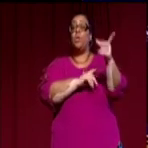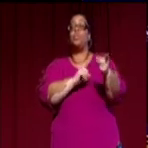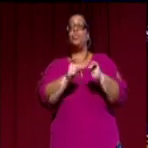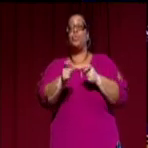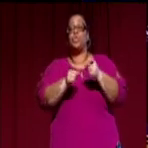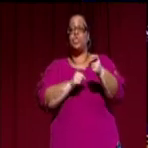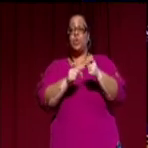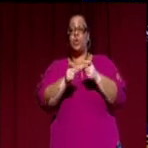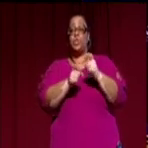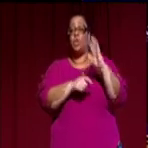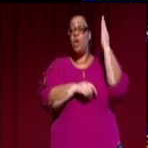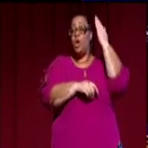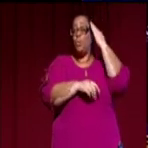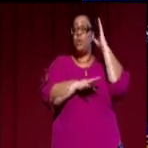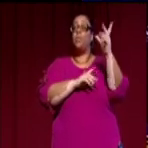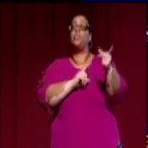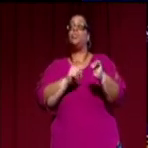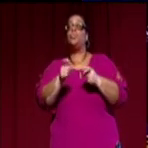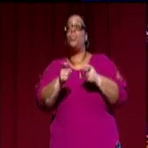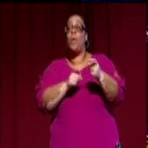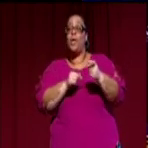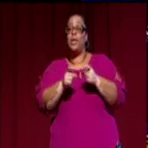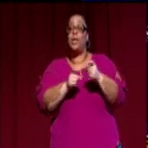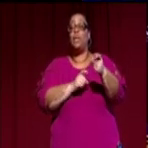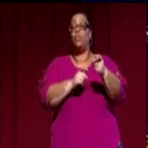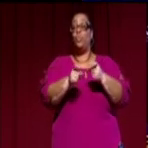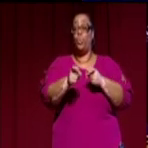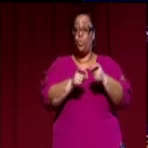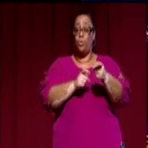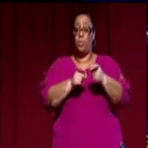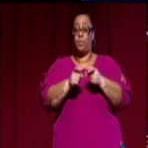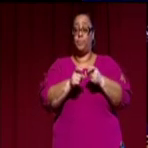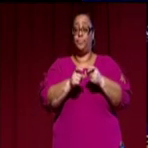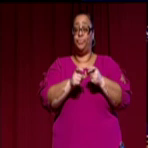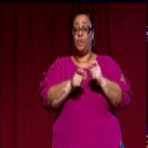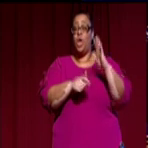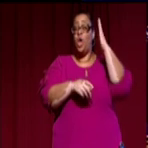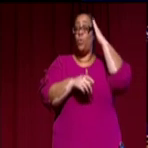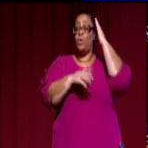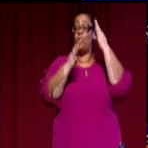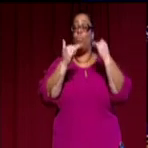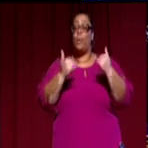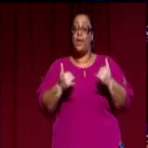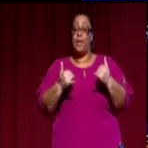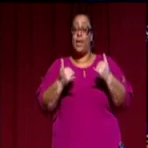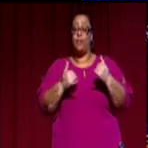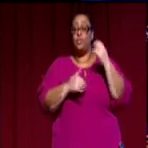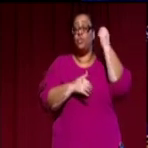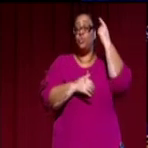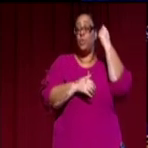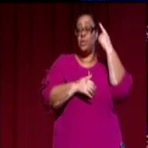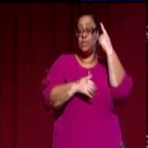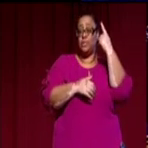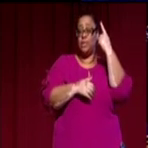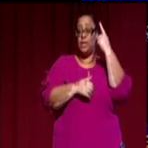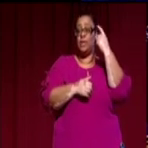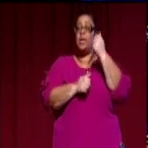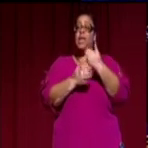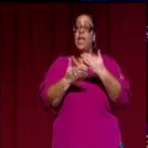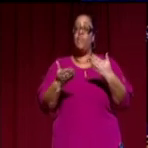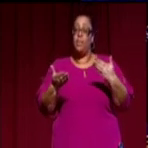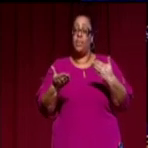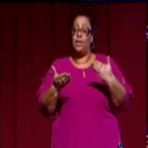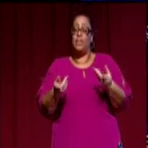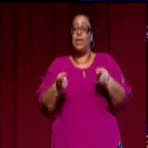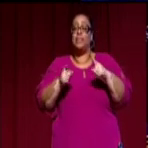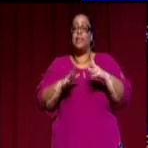charge. We know that you reign. We know that you rule. We know right now, God, that you understand everything that's happening in the